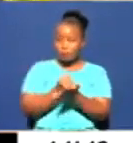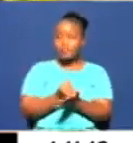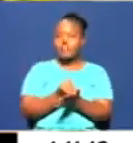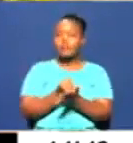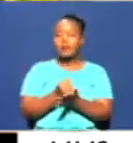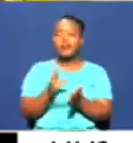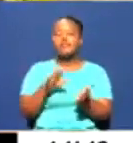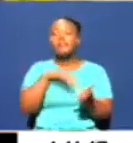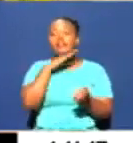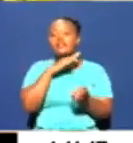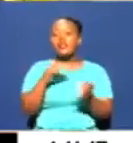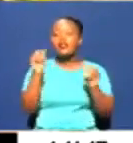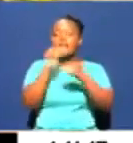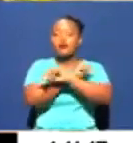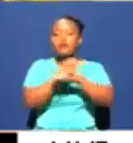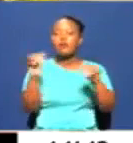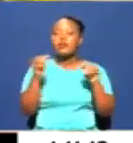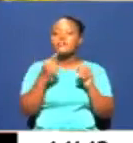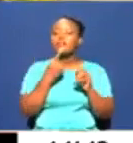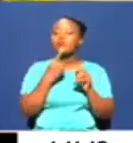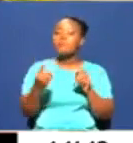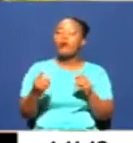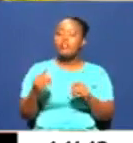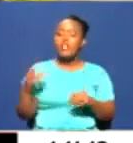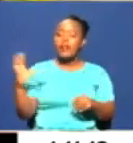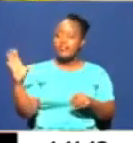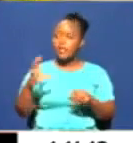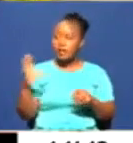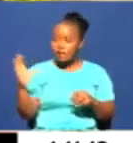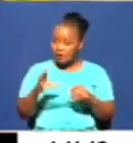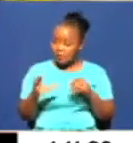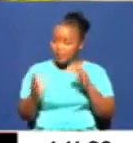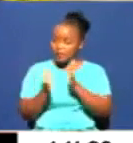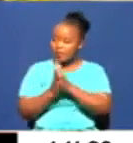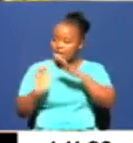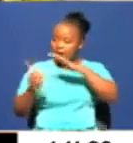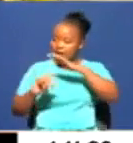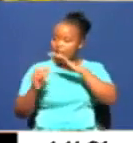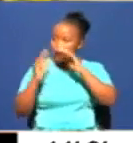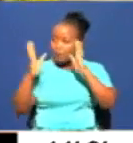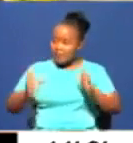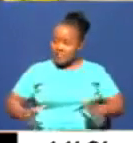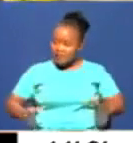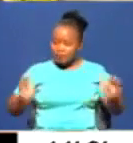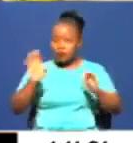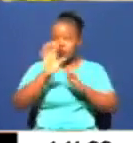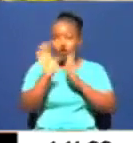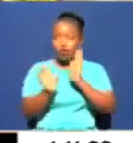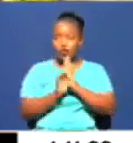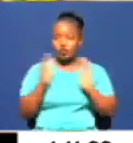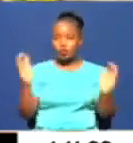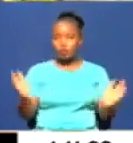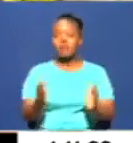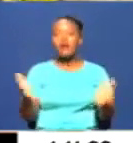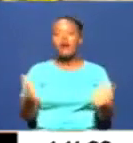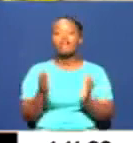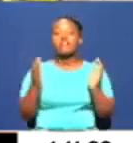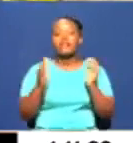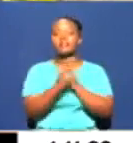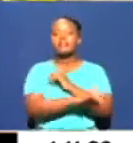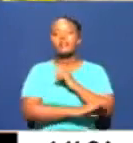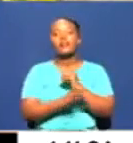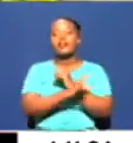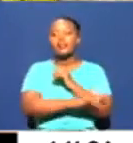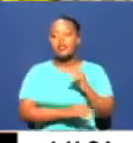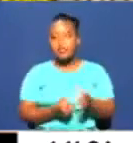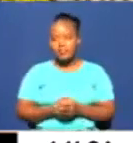President Daniel Arap Moi as the cabinet, or rather the Minister for Constitutional Affairs in this country. You remember, he